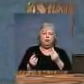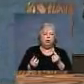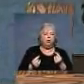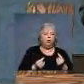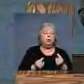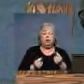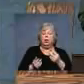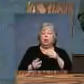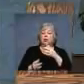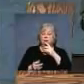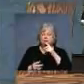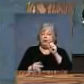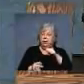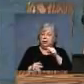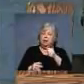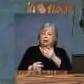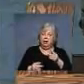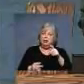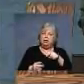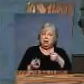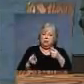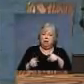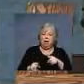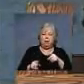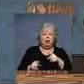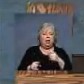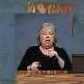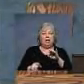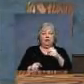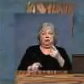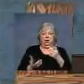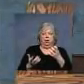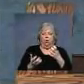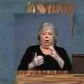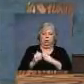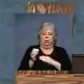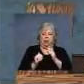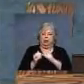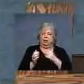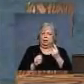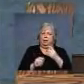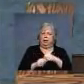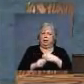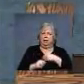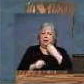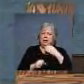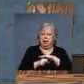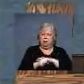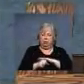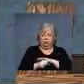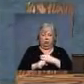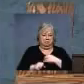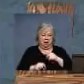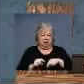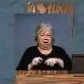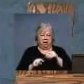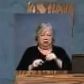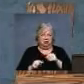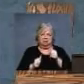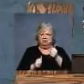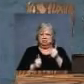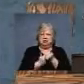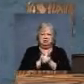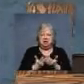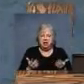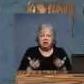just continue. If someone wants to build something in my neighborhood, I can't do just anything I want to do because we have a POA and they're